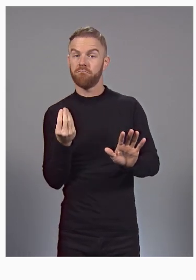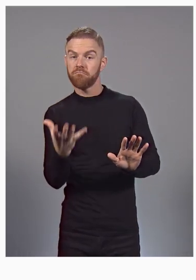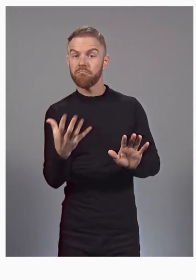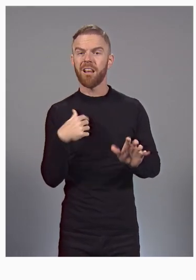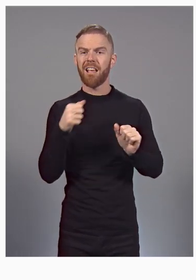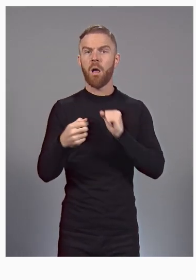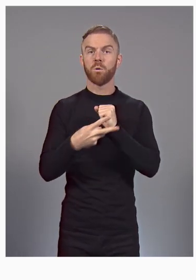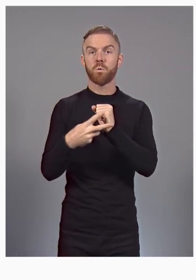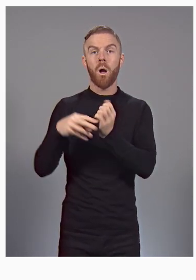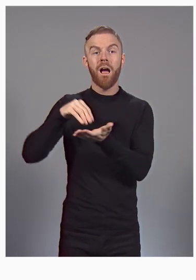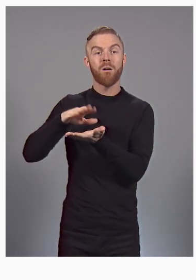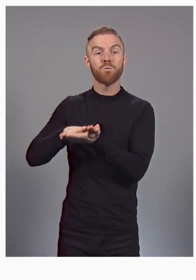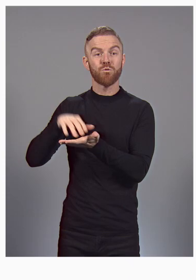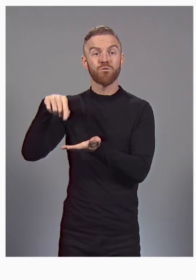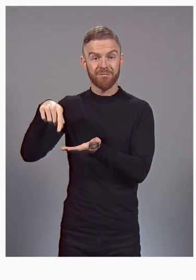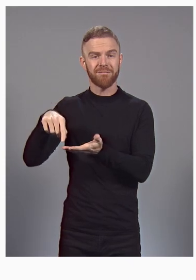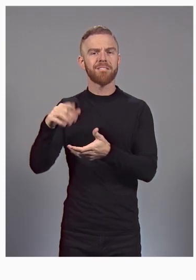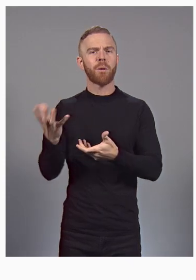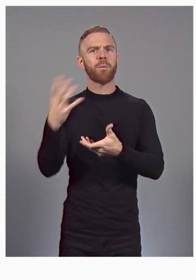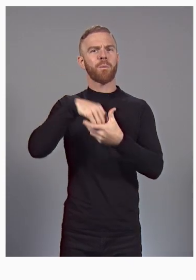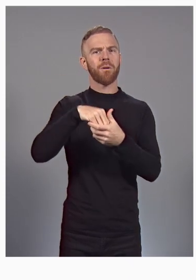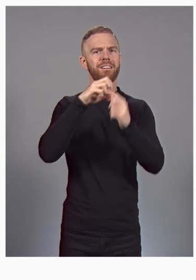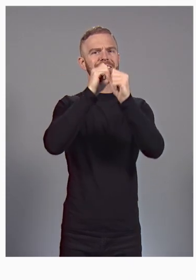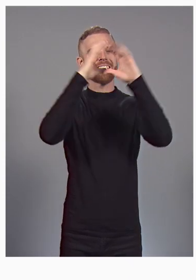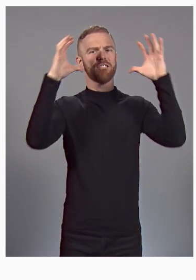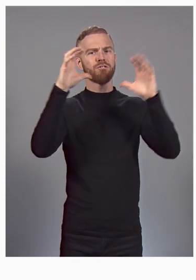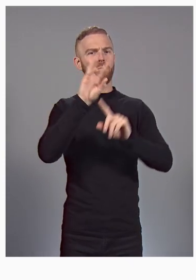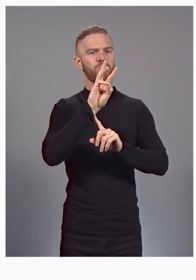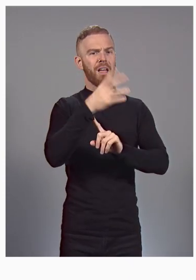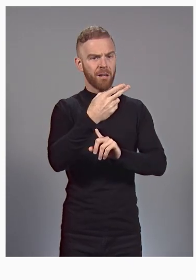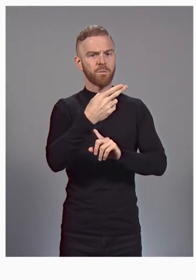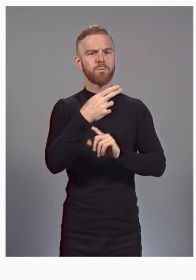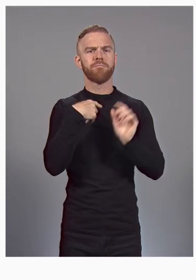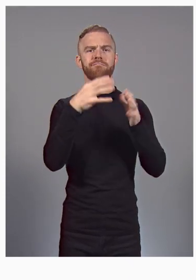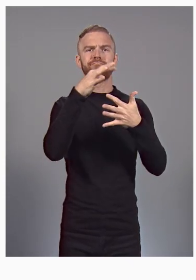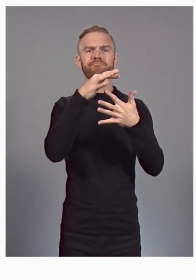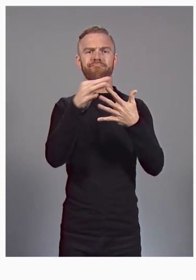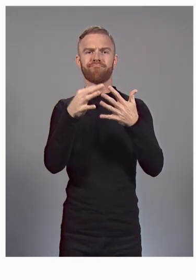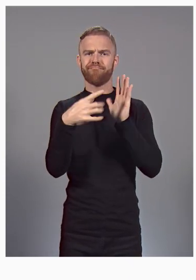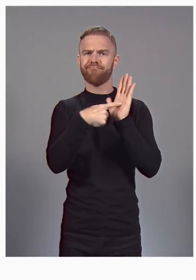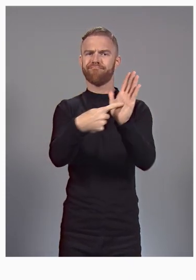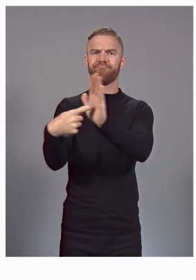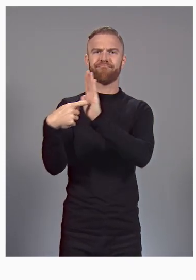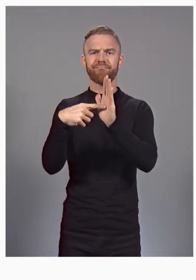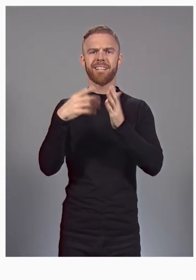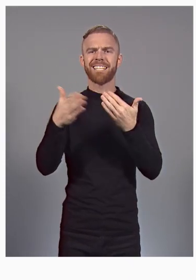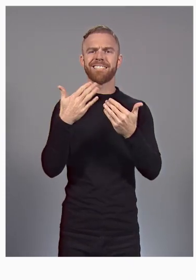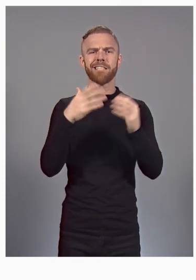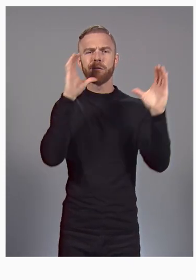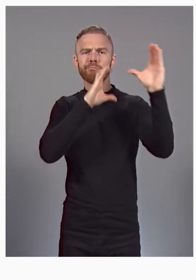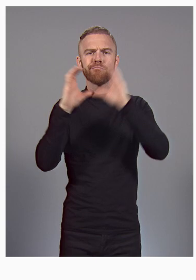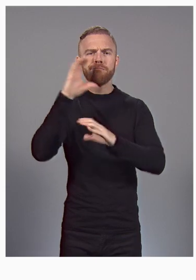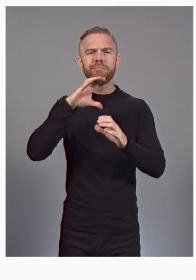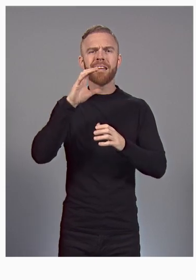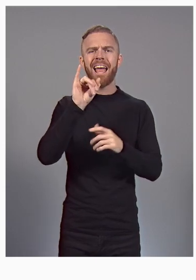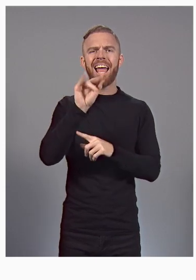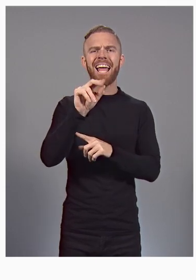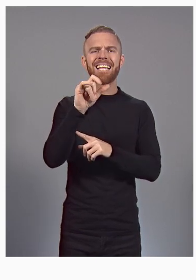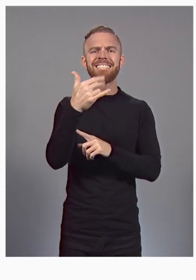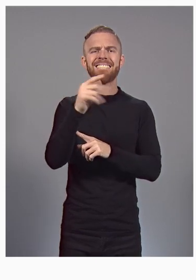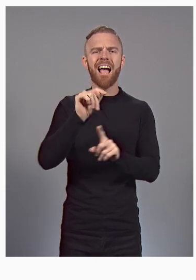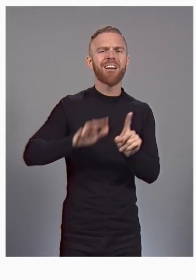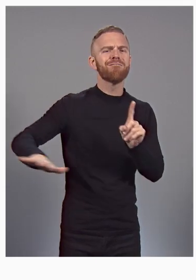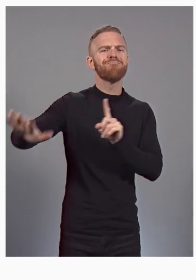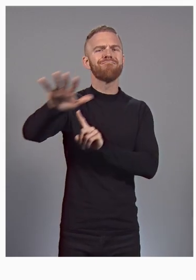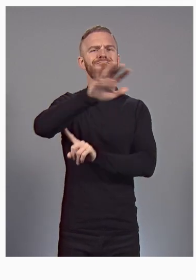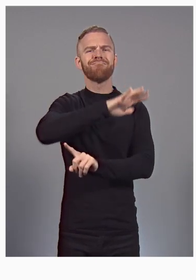included Vision Warehouse feature to easily search for insights across my video. By using Vertex AI Vision together